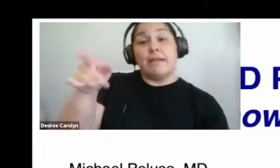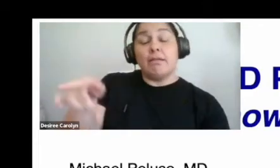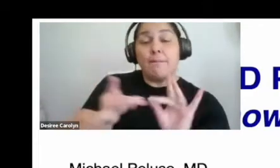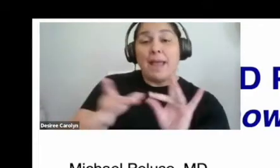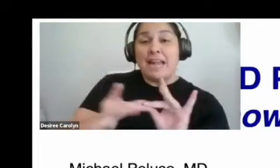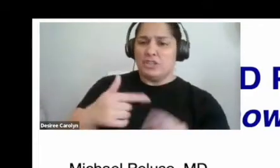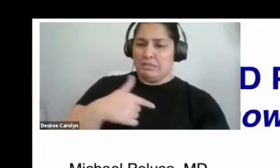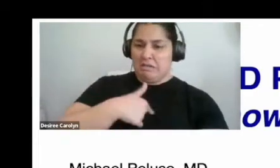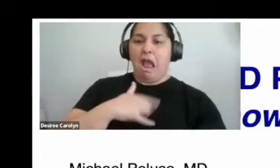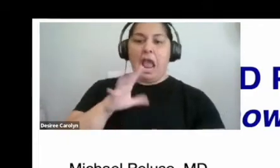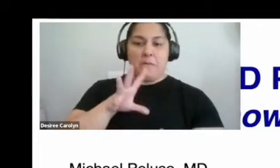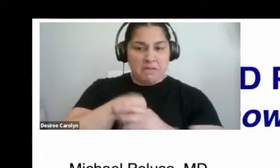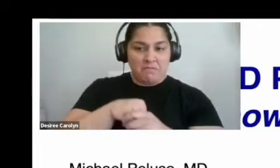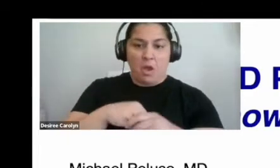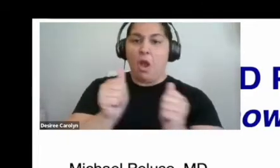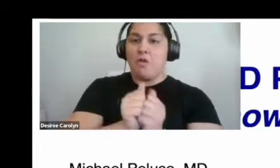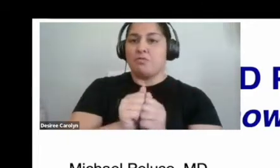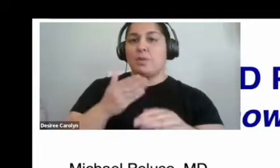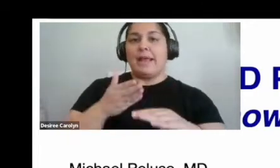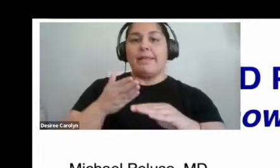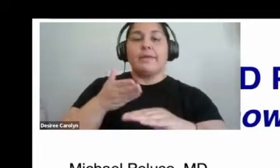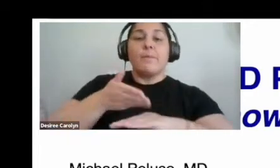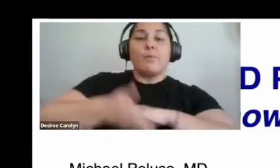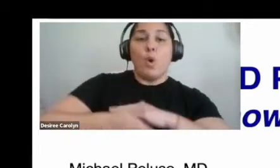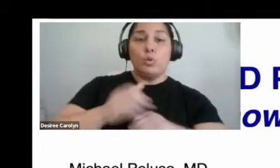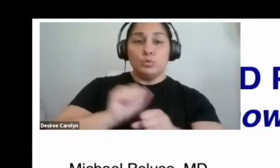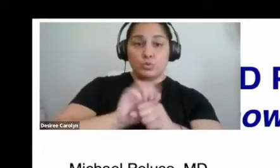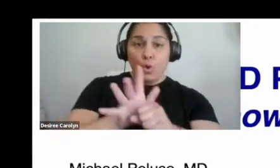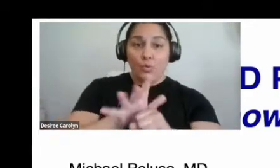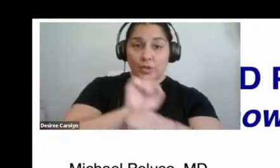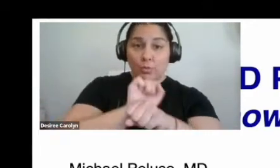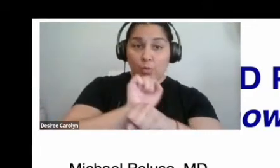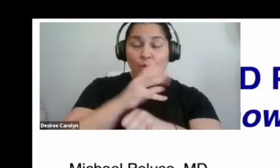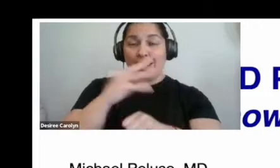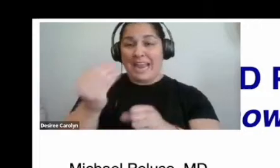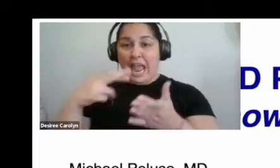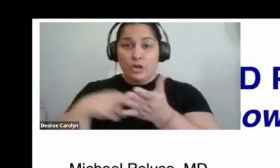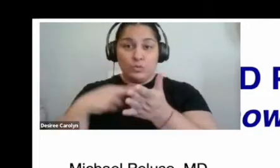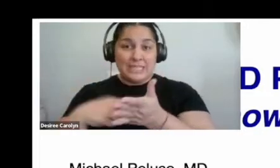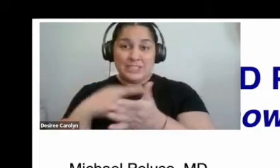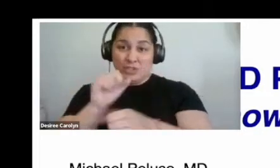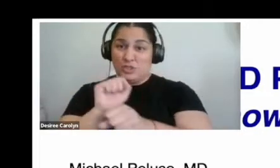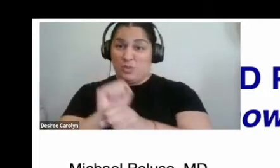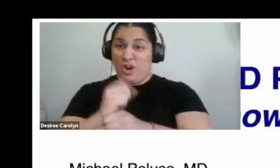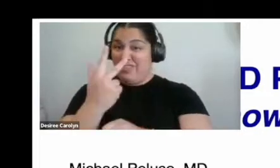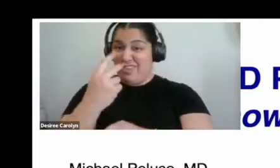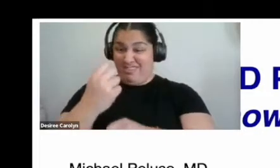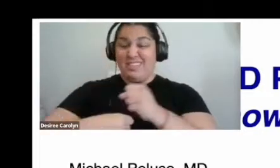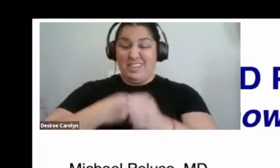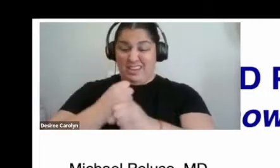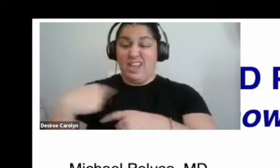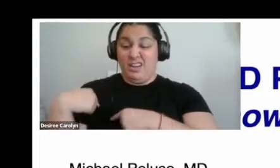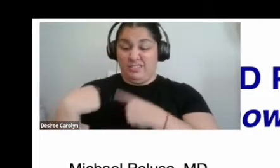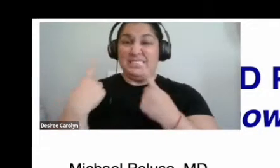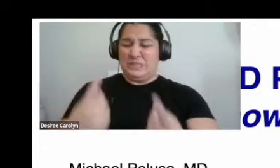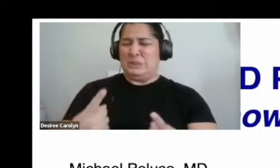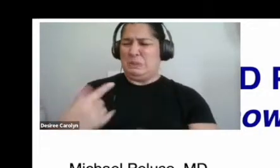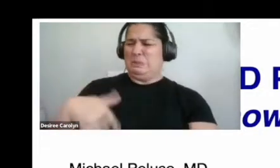work and research work for 2.5 years now, which is crazy to think how much